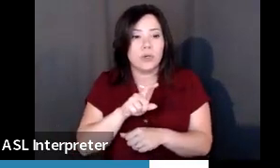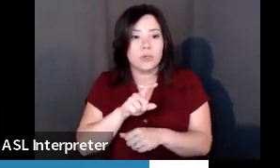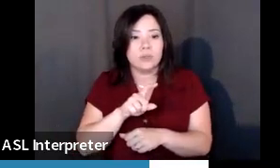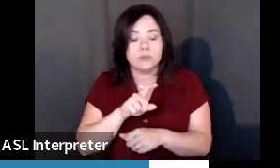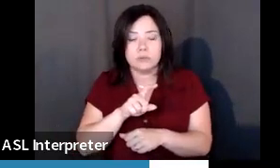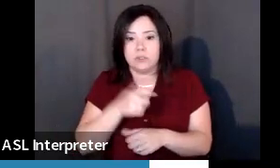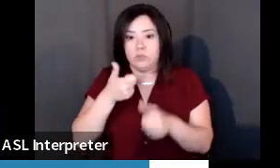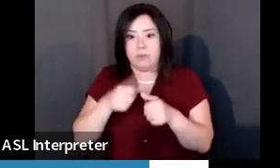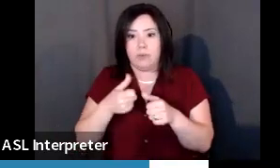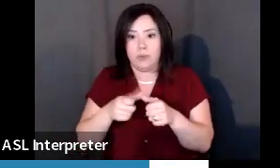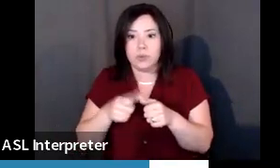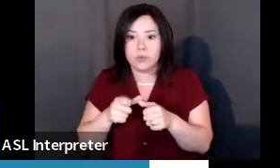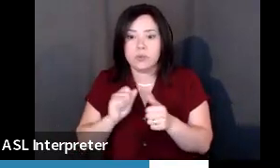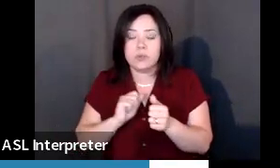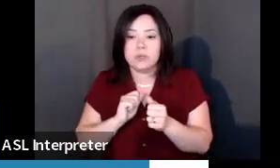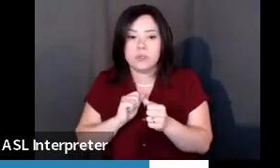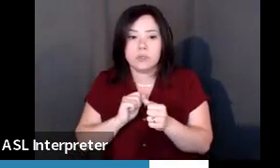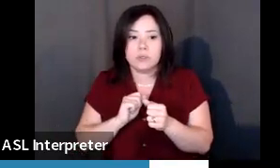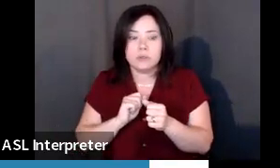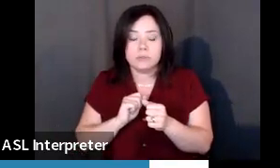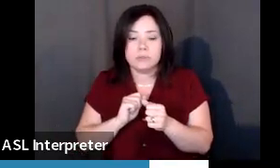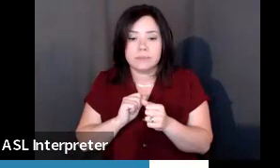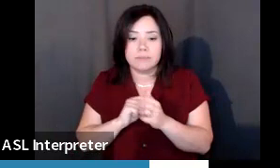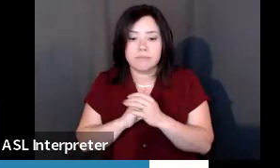in mind when you are